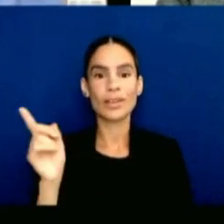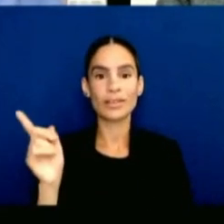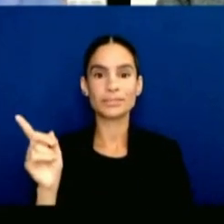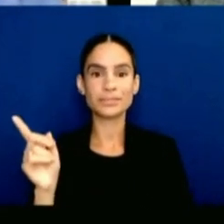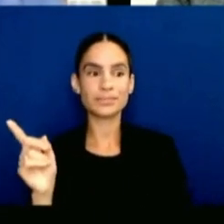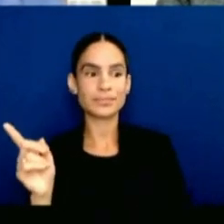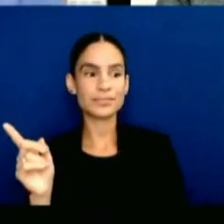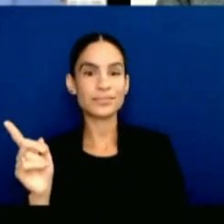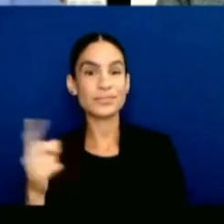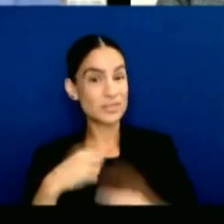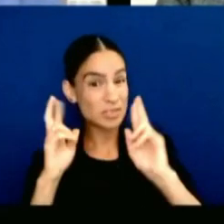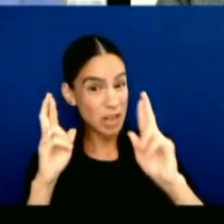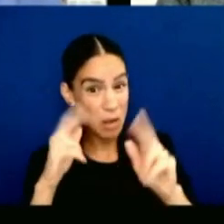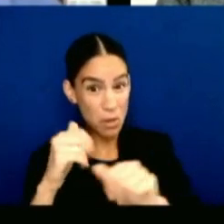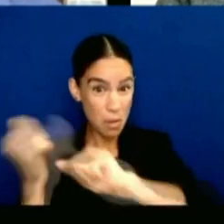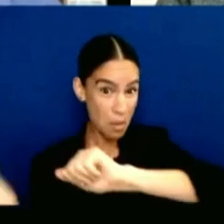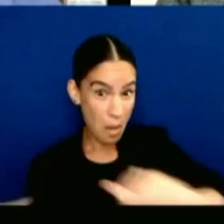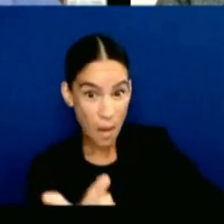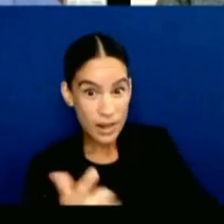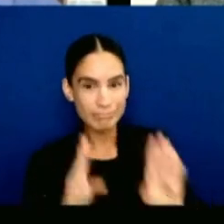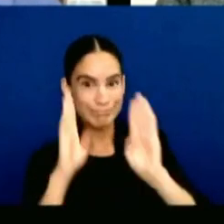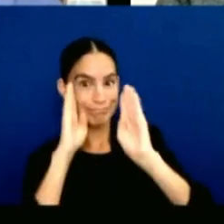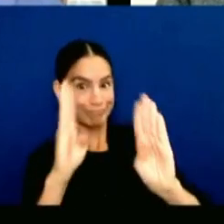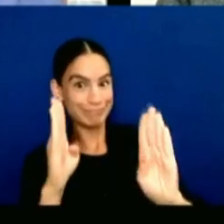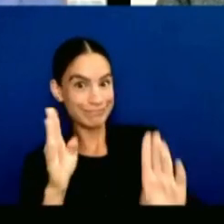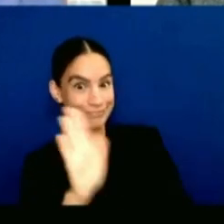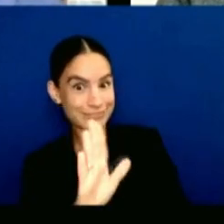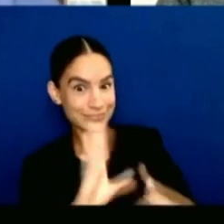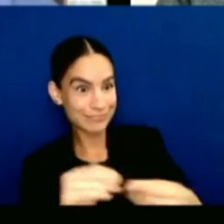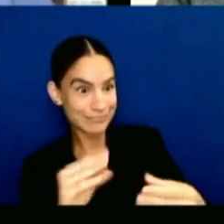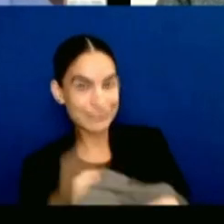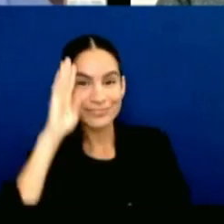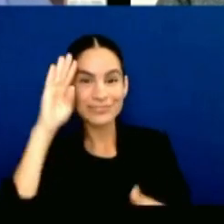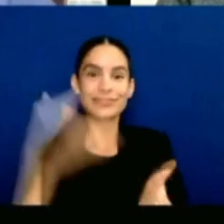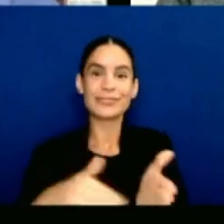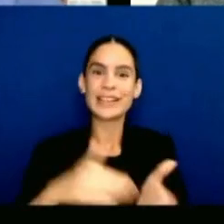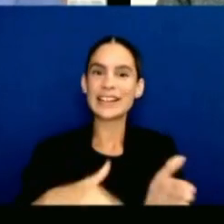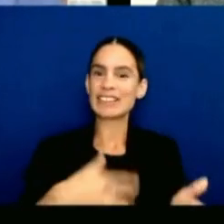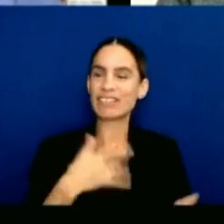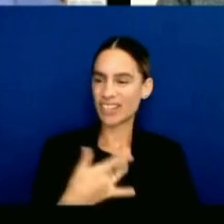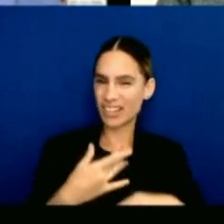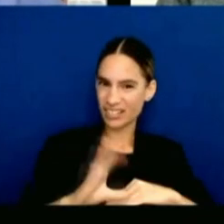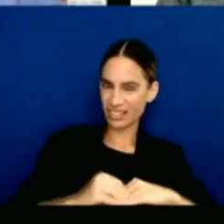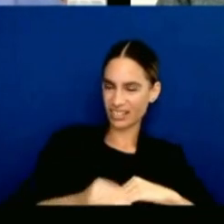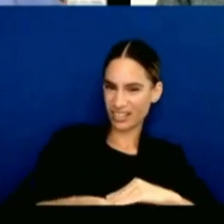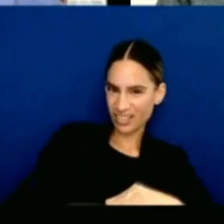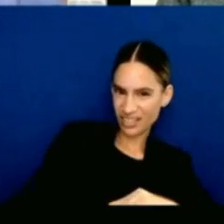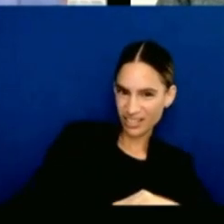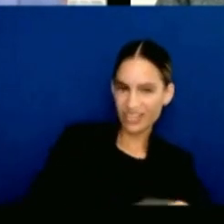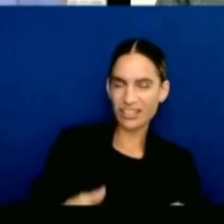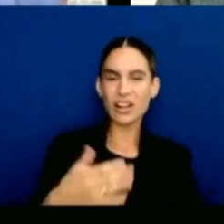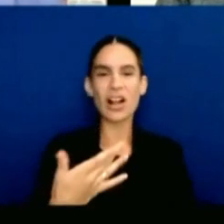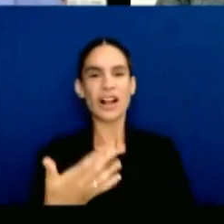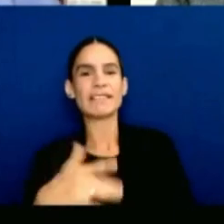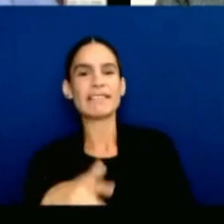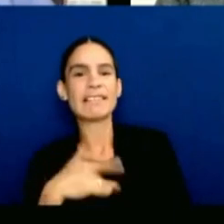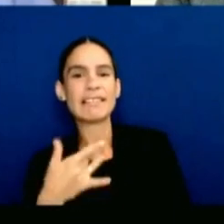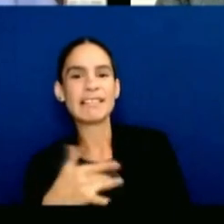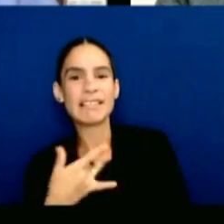polarized society, even this issue tends to get polarized, or gosh, maybe even politicized. Can you imagine